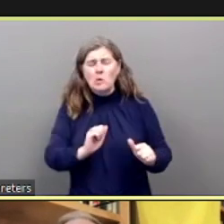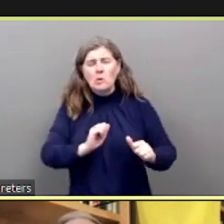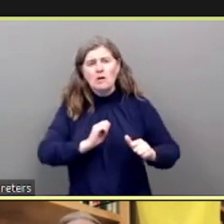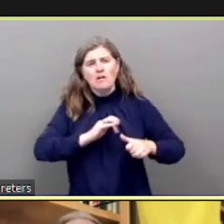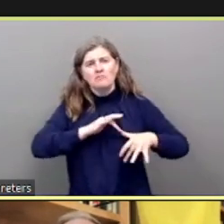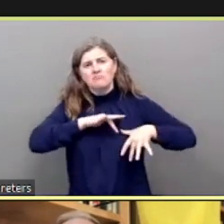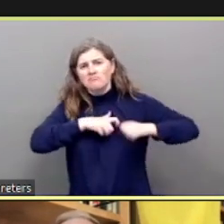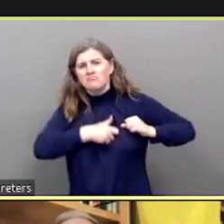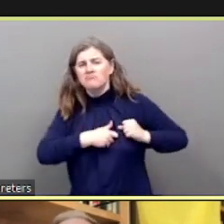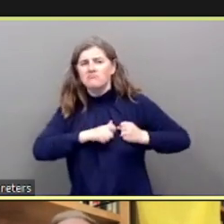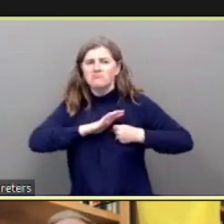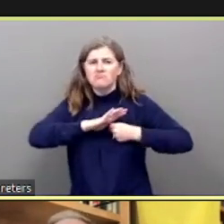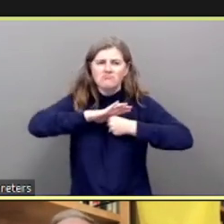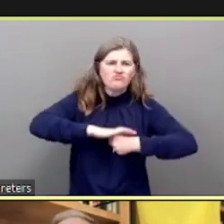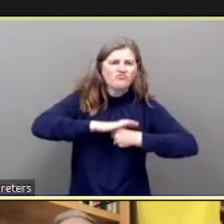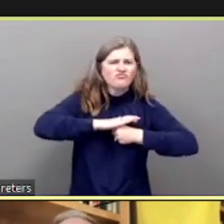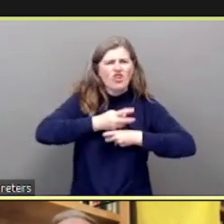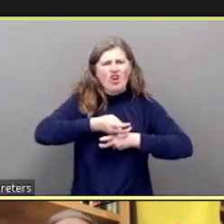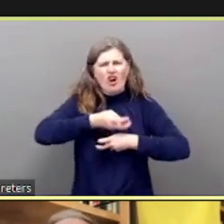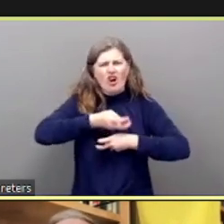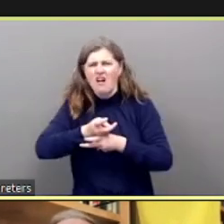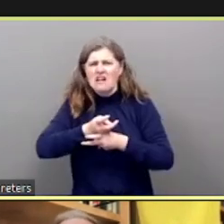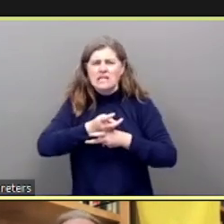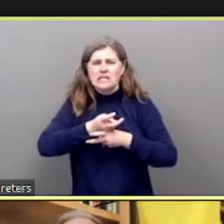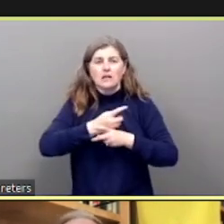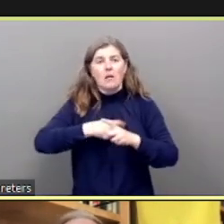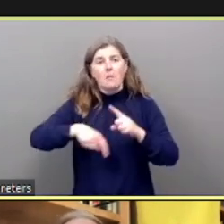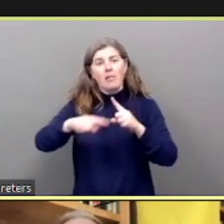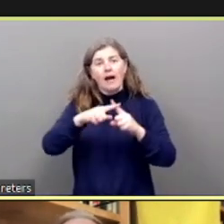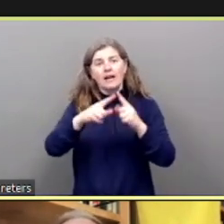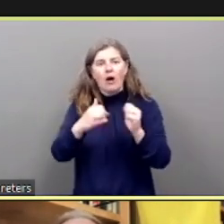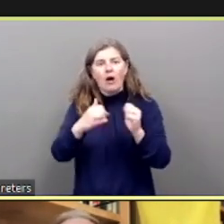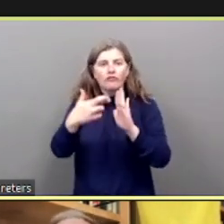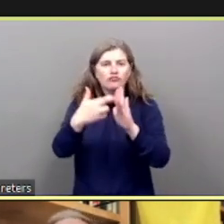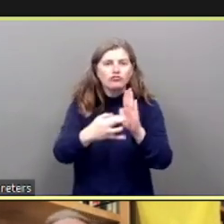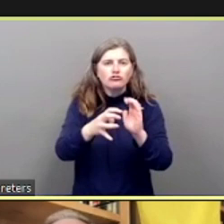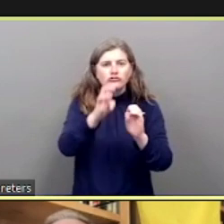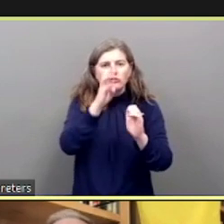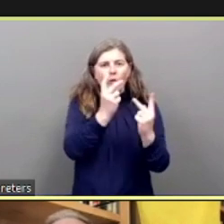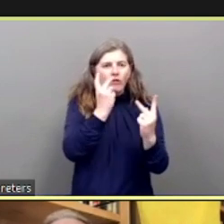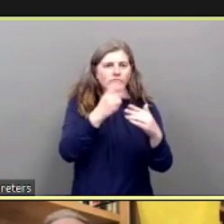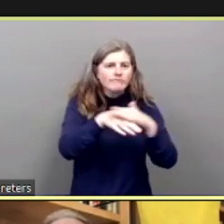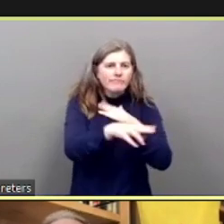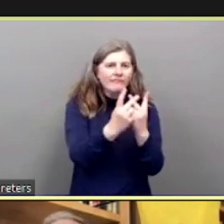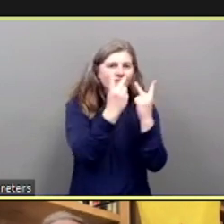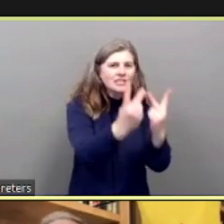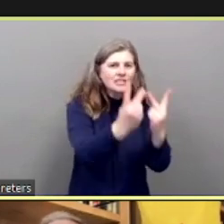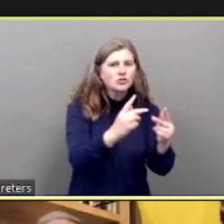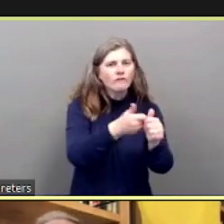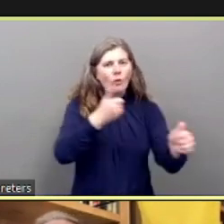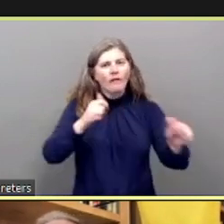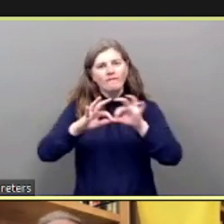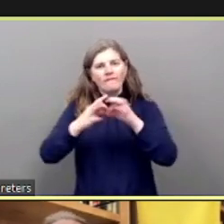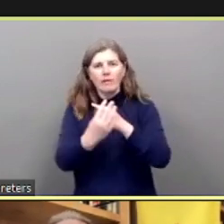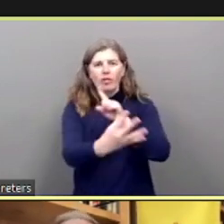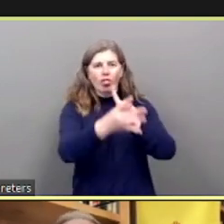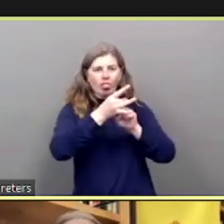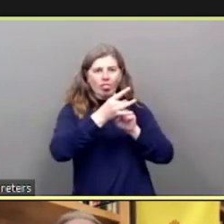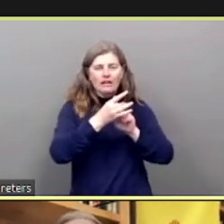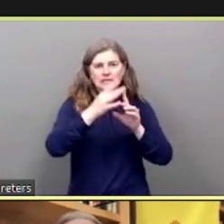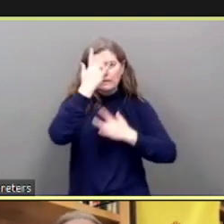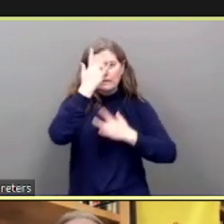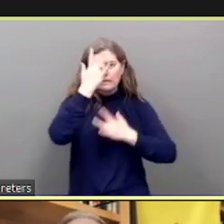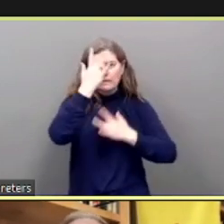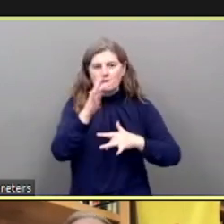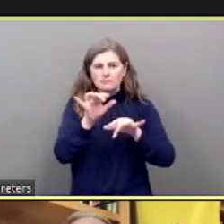stressful and hard, not to mention the visitor restrictions and things like that keep family members from being at the bedside with sick